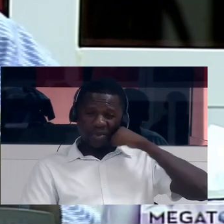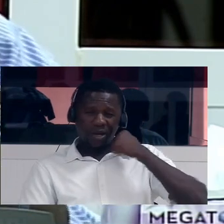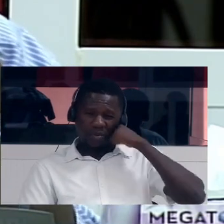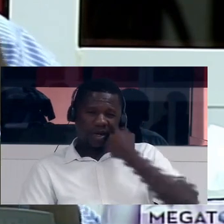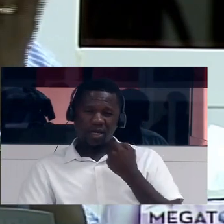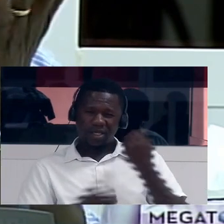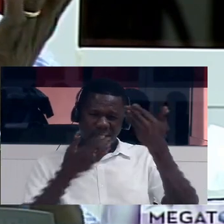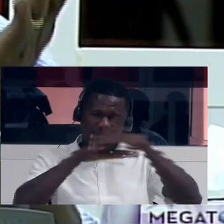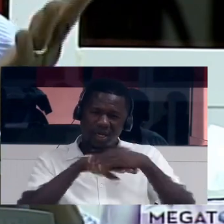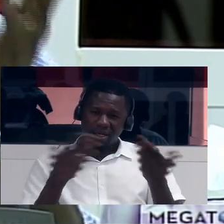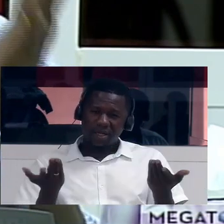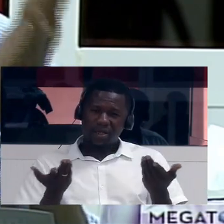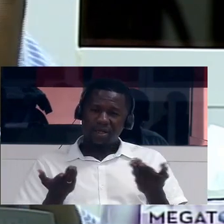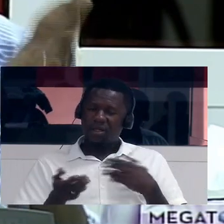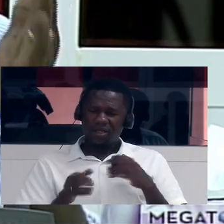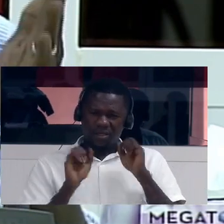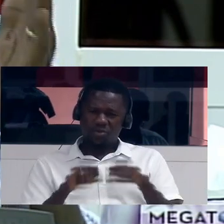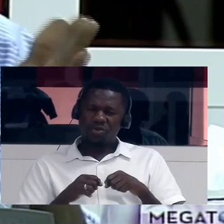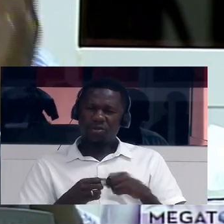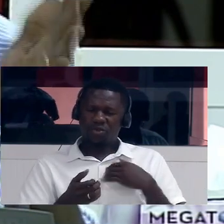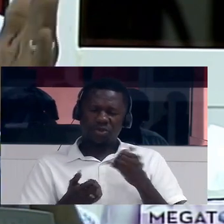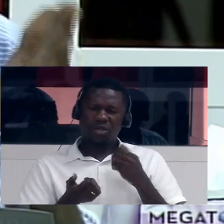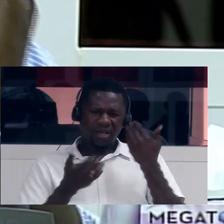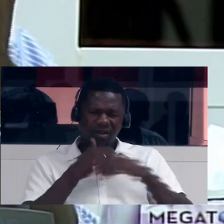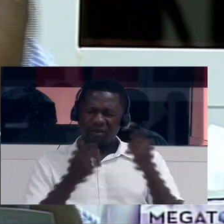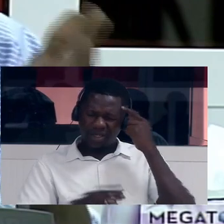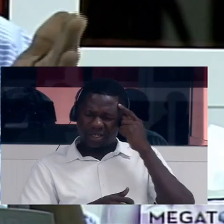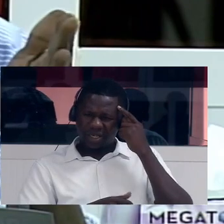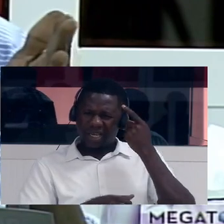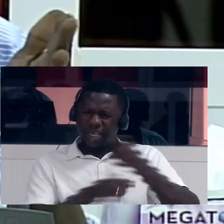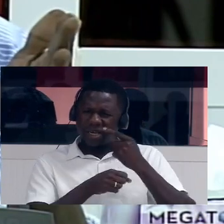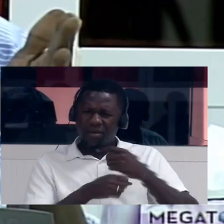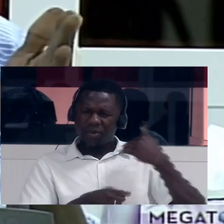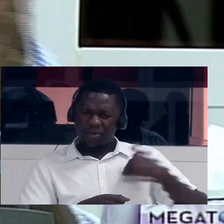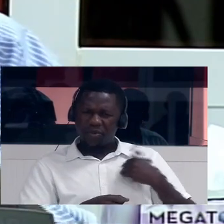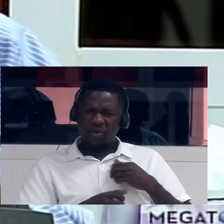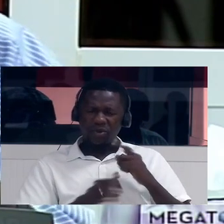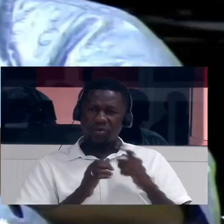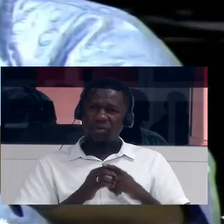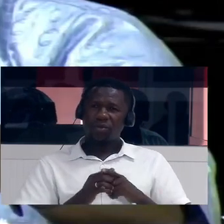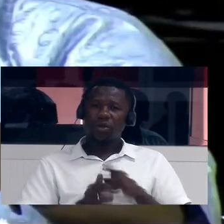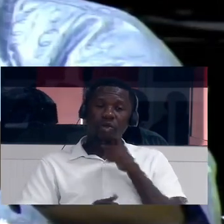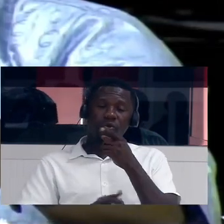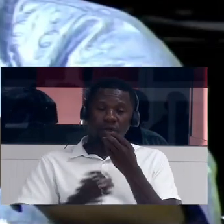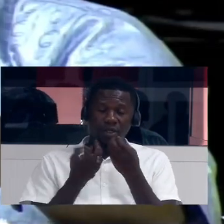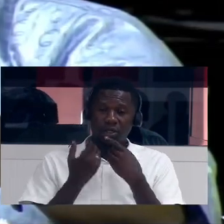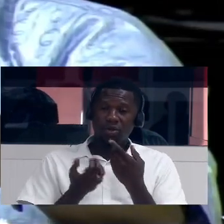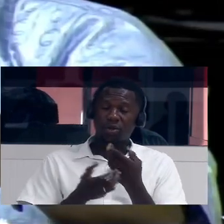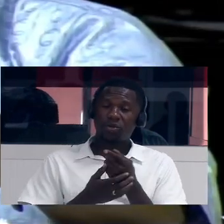And I used to say, it's possible, because I never thought that Gambian to Gambian, particularly. You're telling us, Mr.